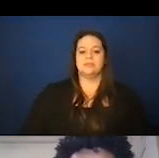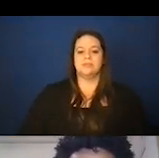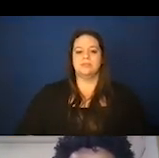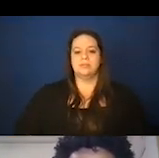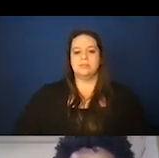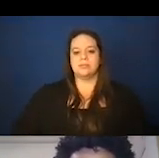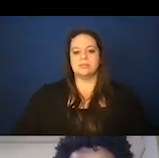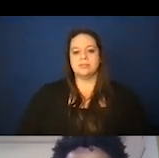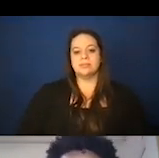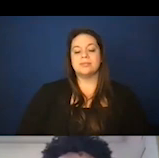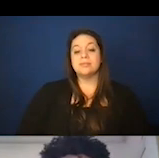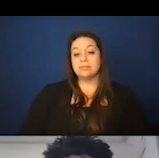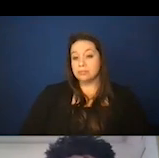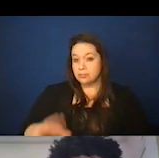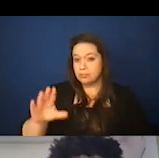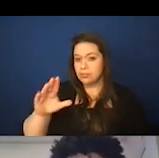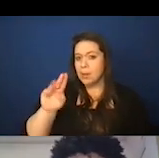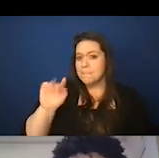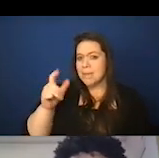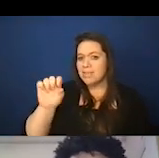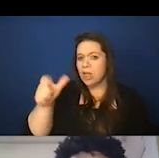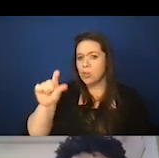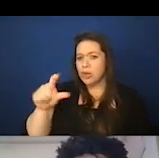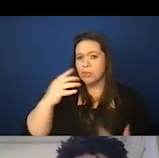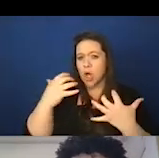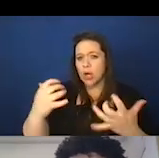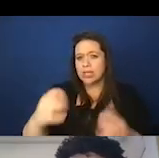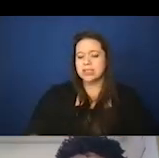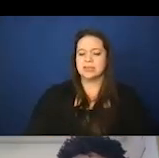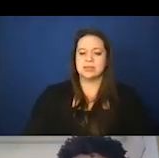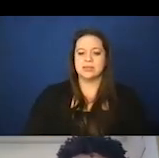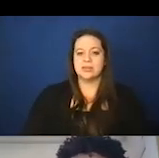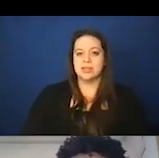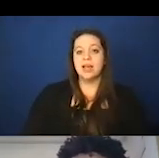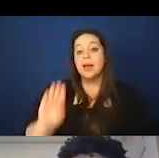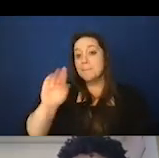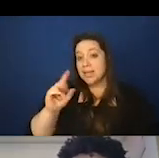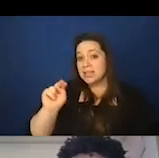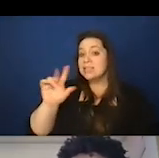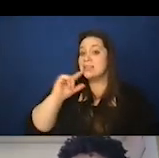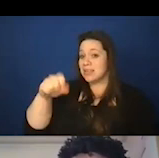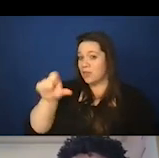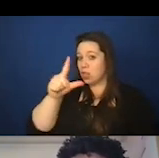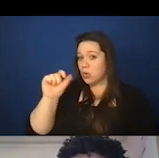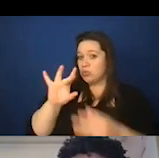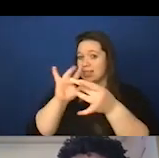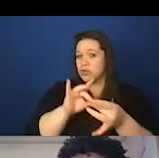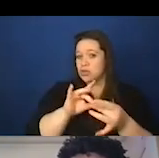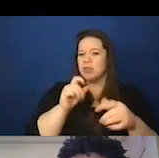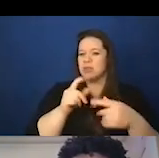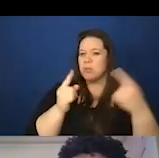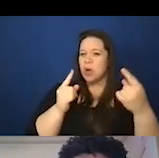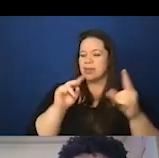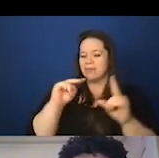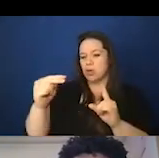have another question for us from the audience? Yeah, we had another question relating to some of those opposing viewpoints heard